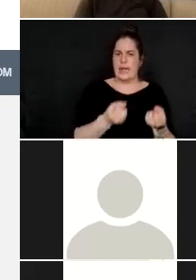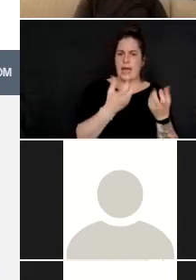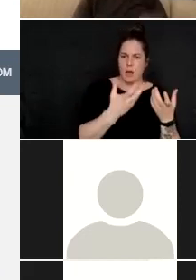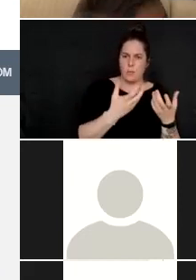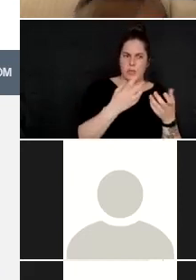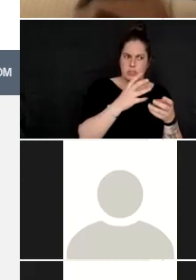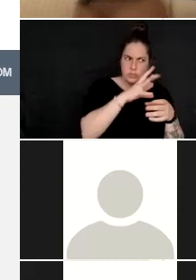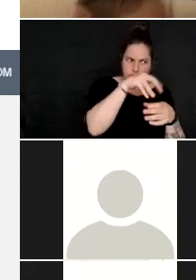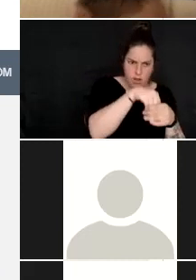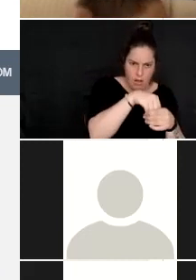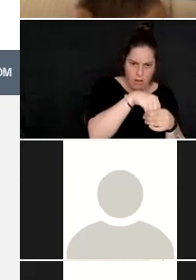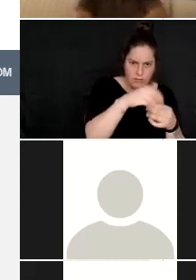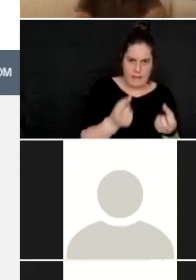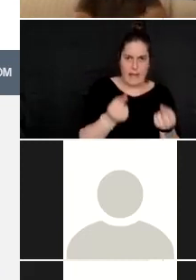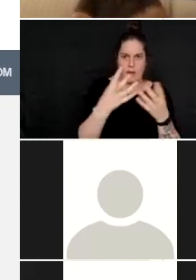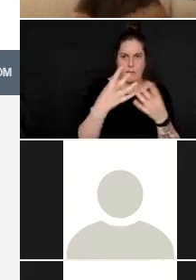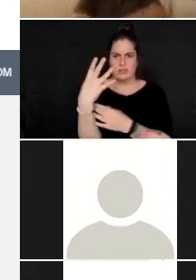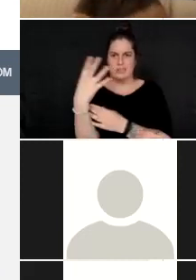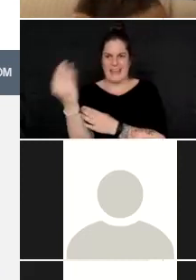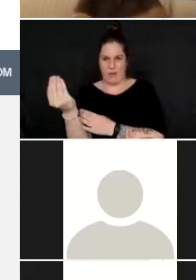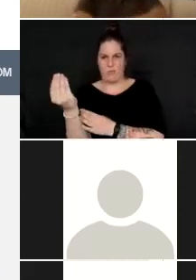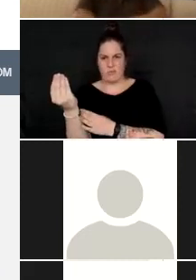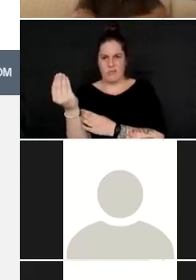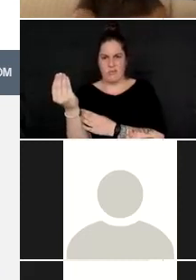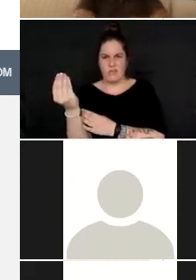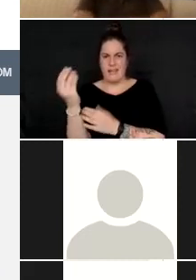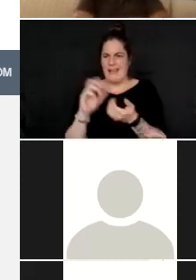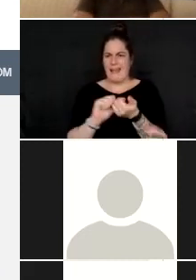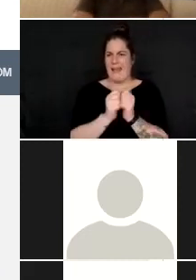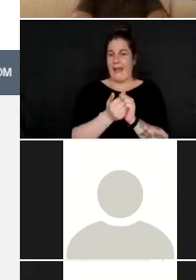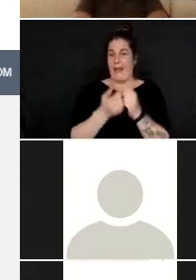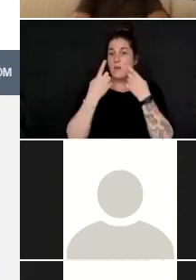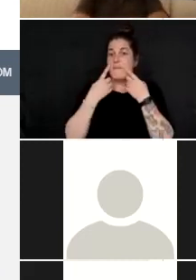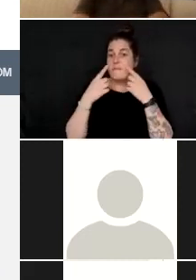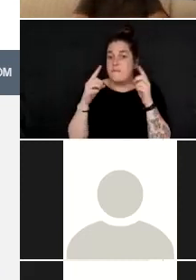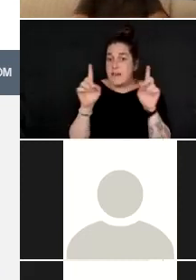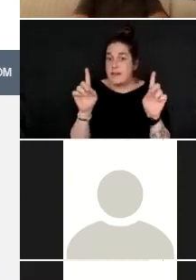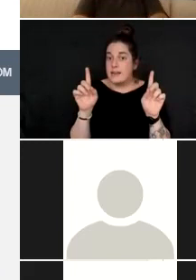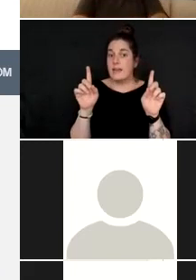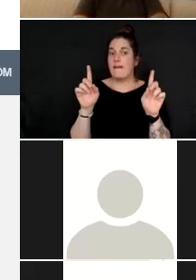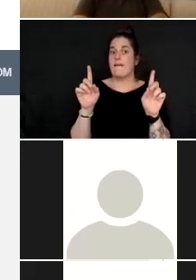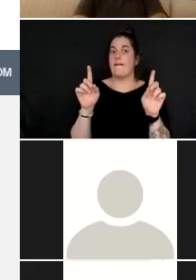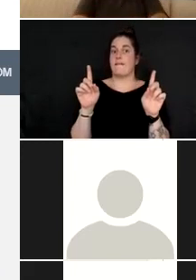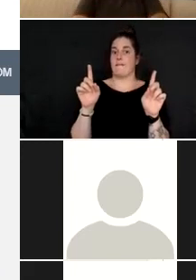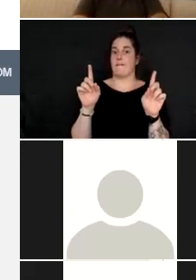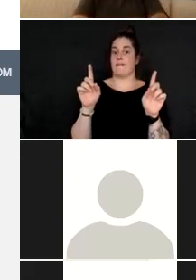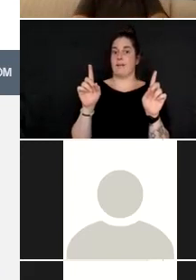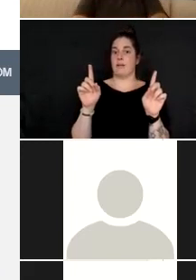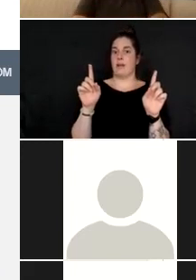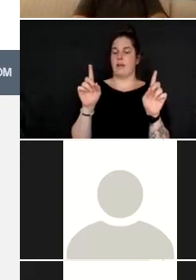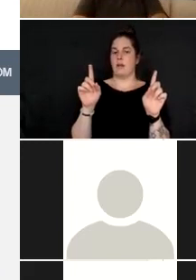out, right? How effectively is the energy that we're